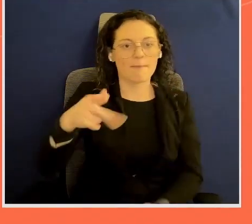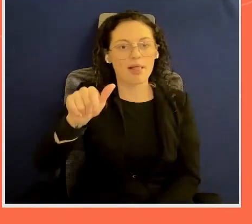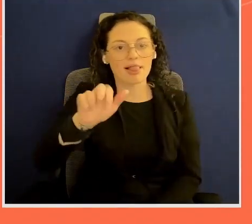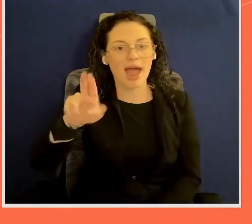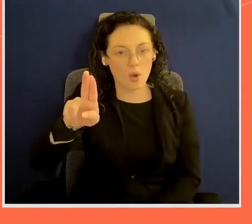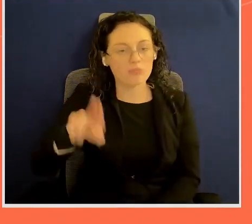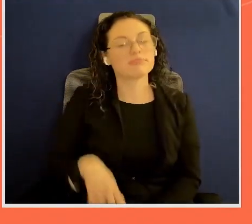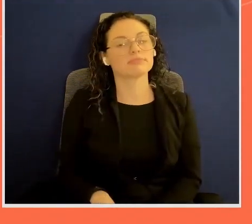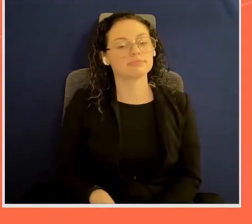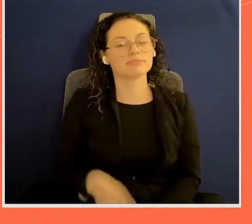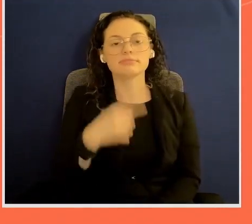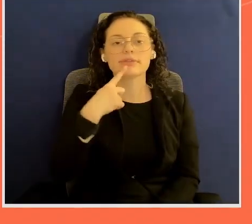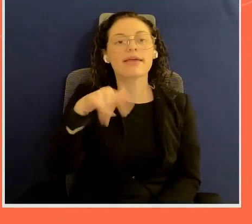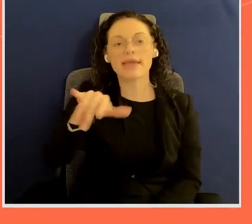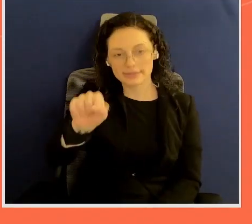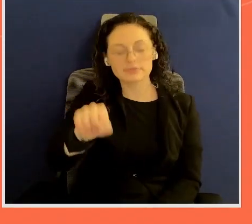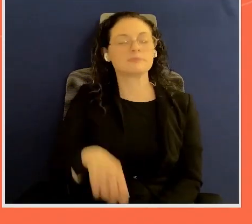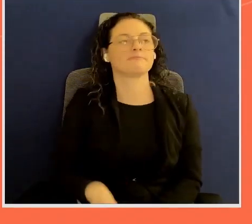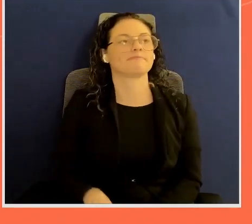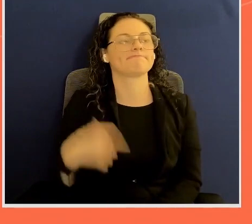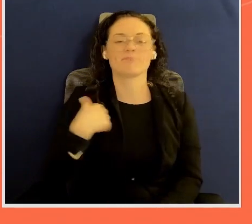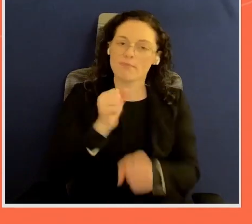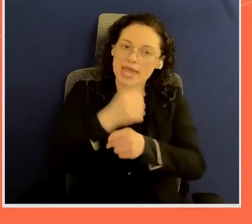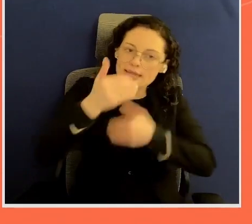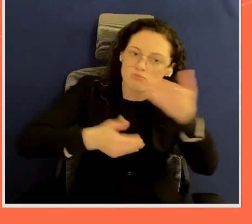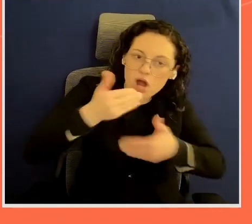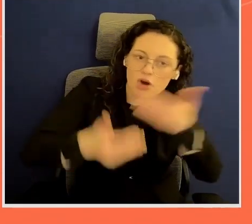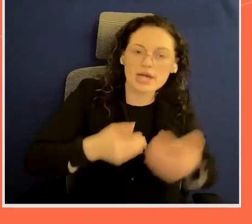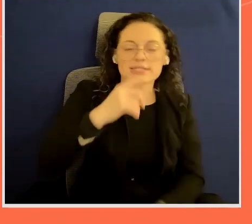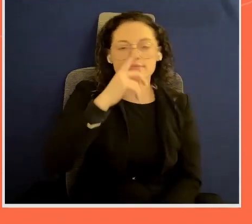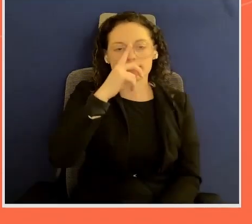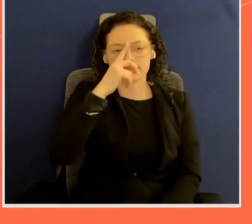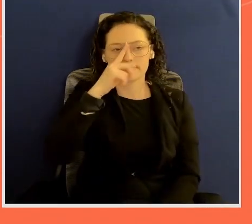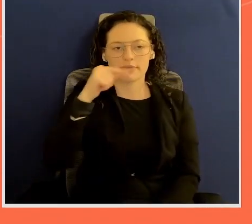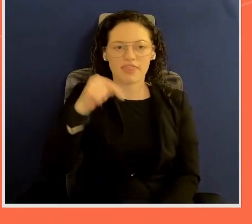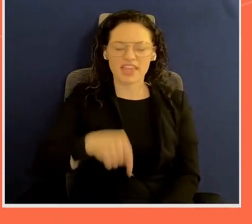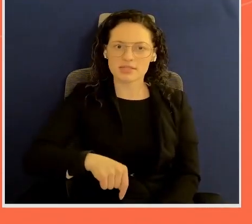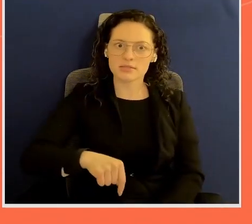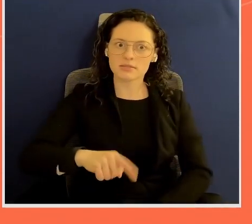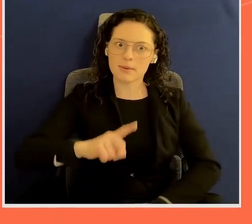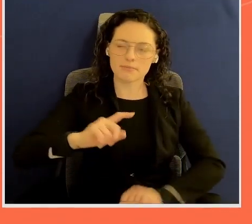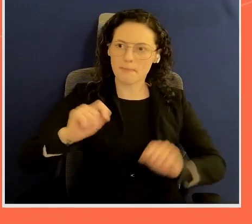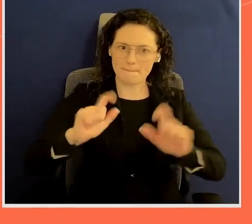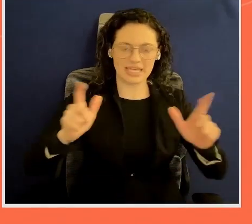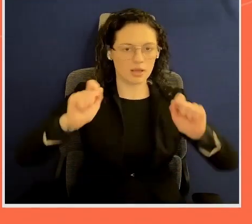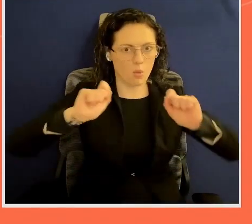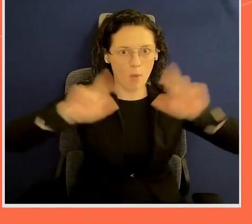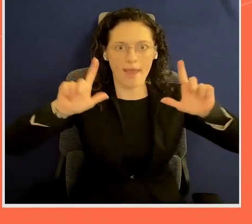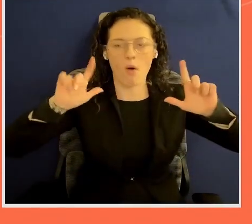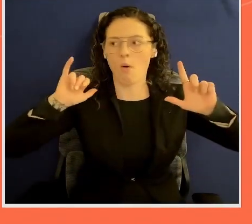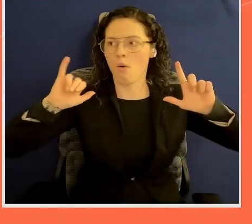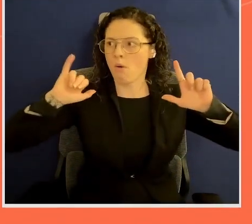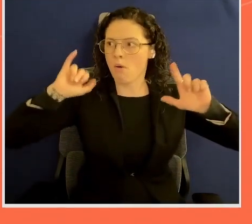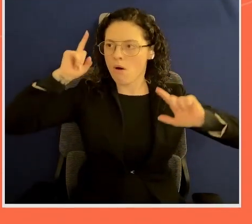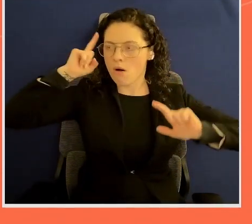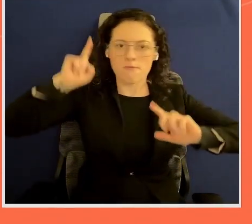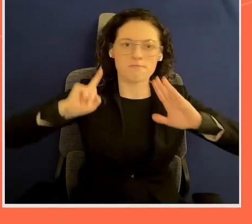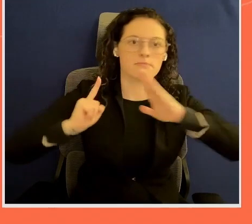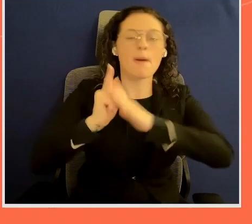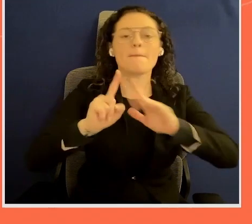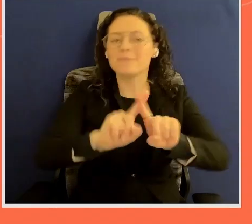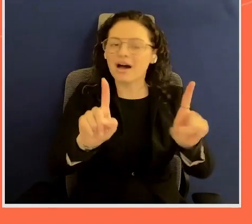said, "Can $1 million help?" And I said, absolutely. It's that kind of commitment that we need. It's